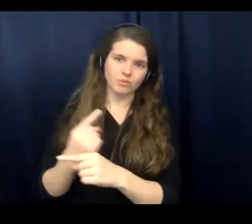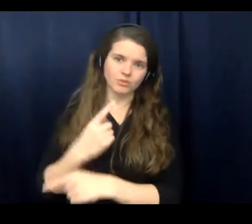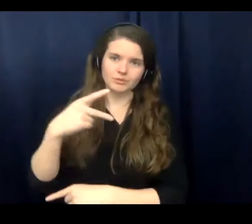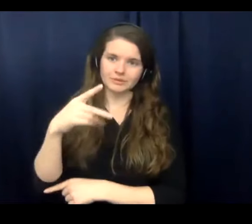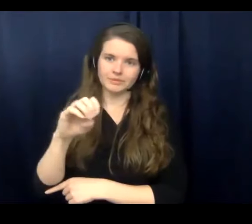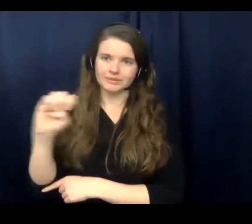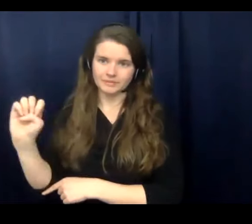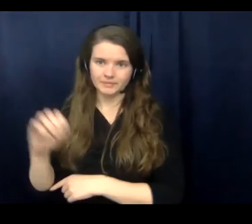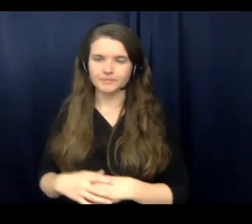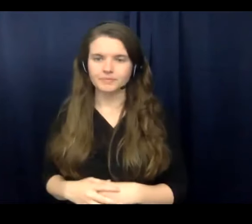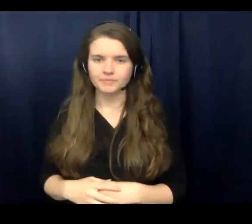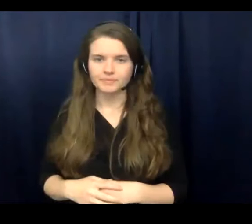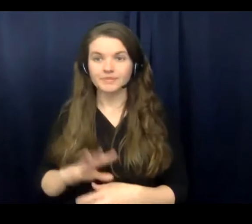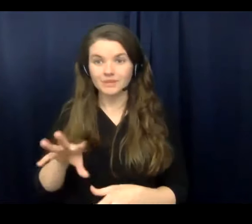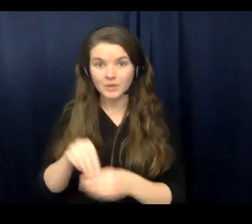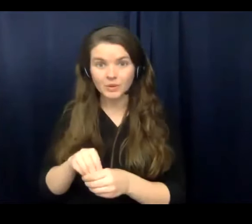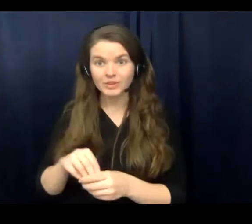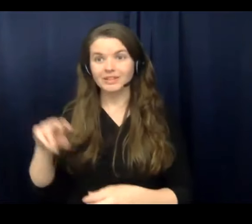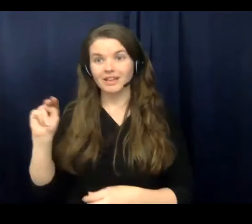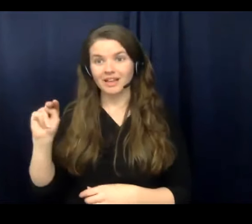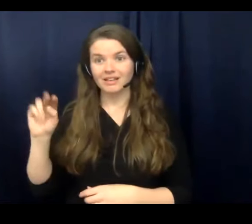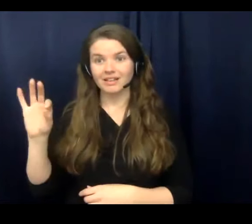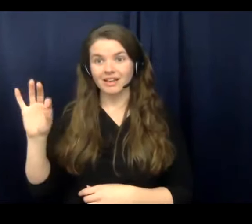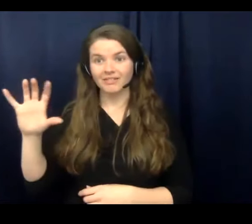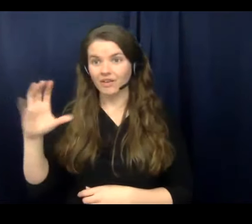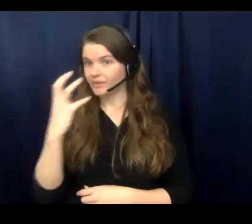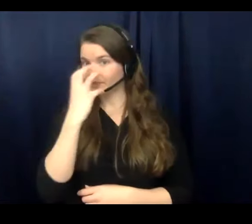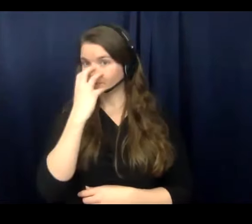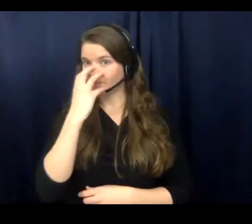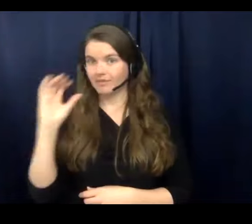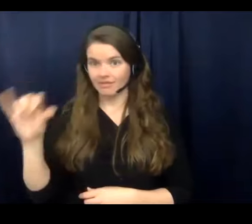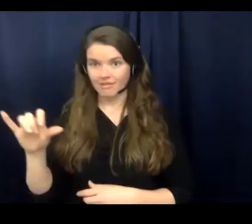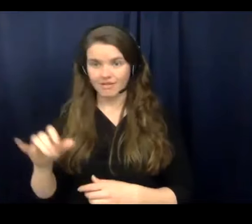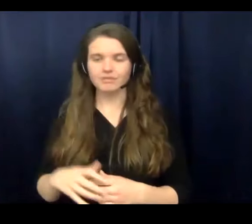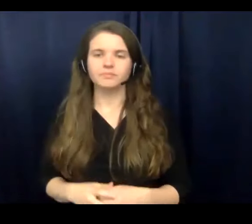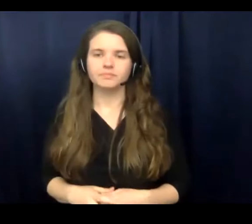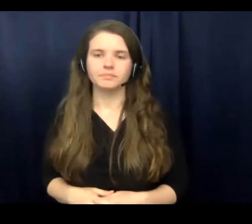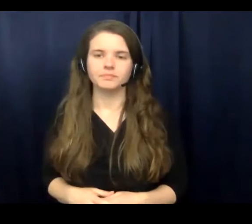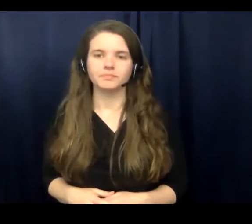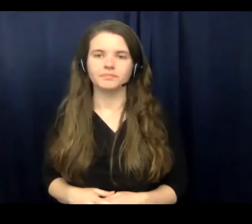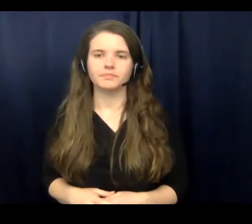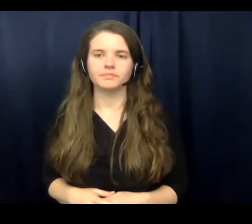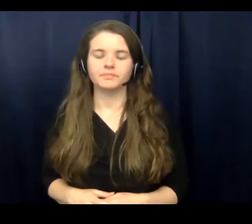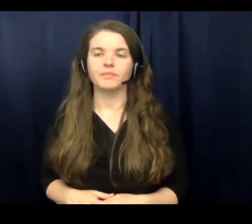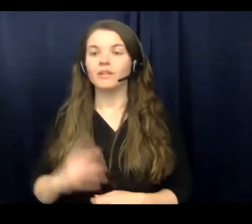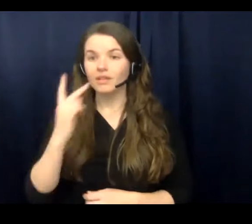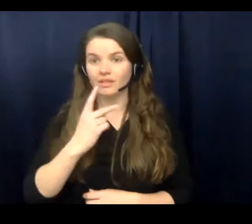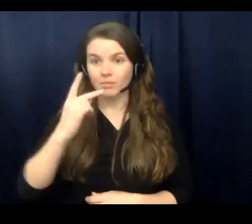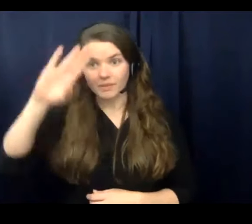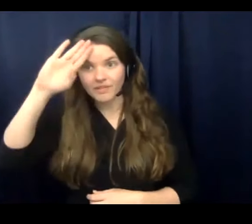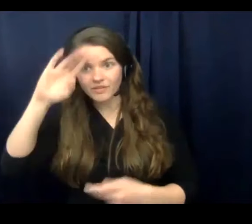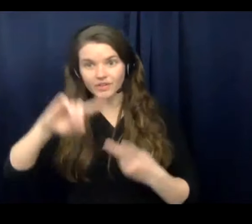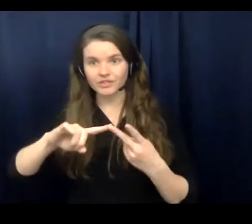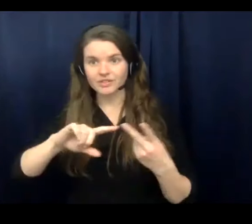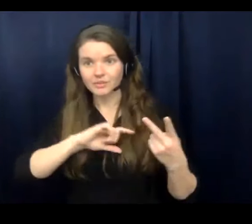equipment, including the N95 masks so much needed. Plymouth firefighters and police are